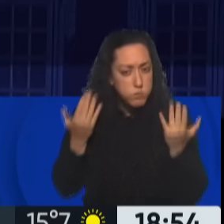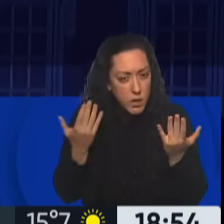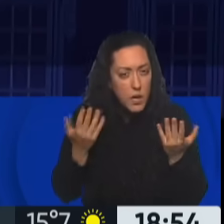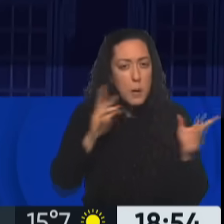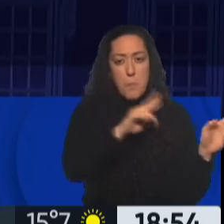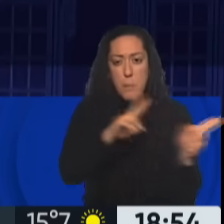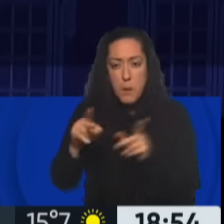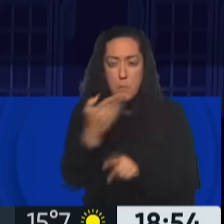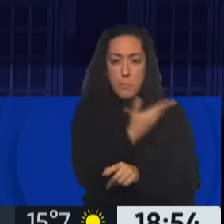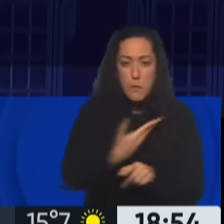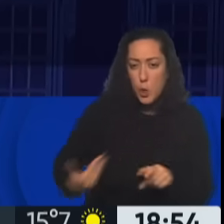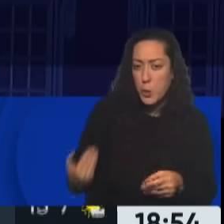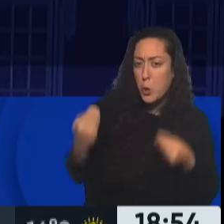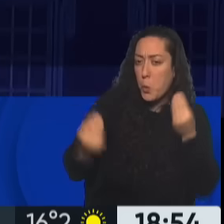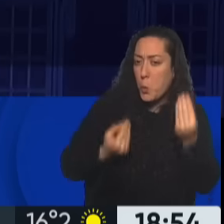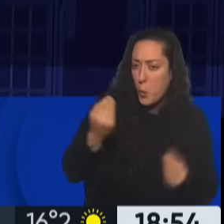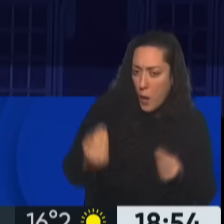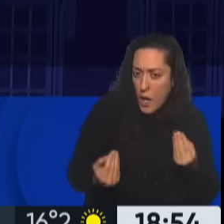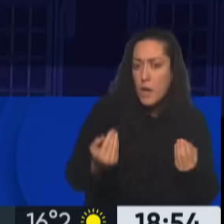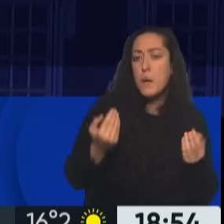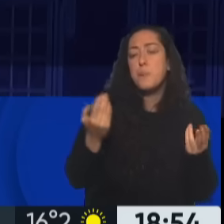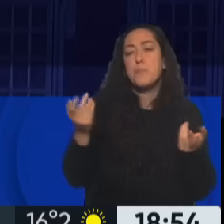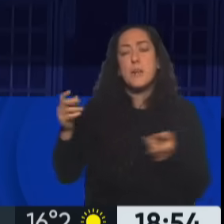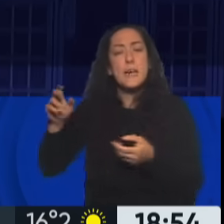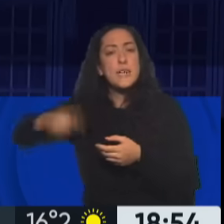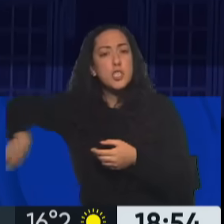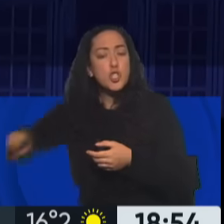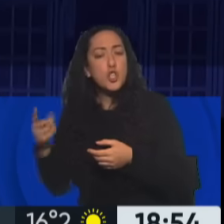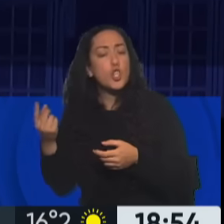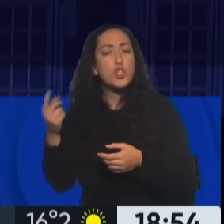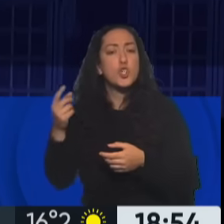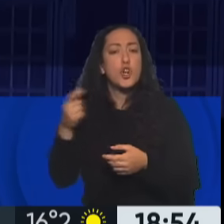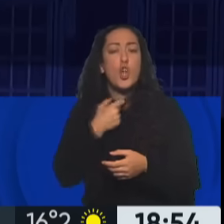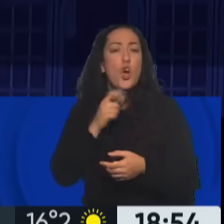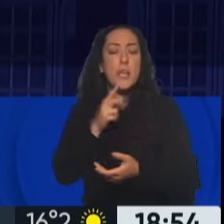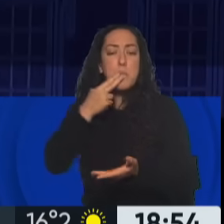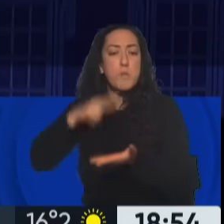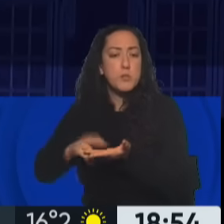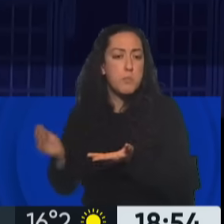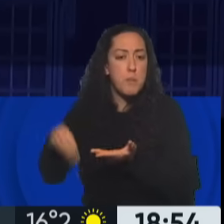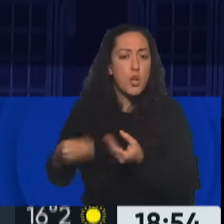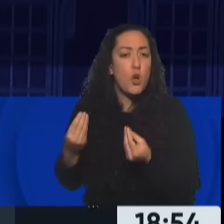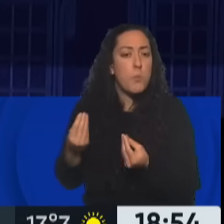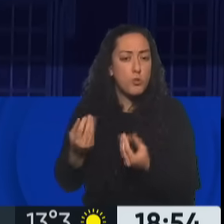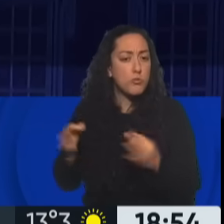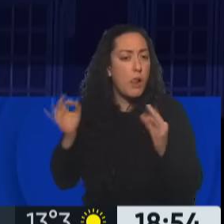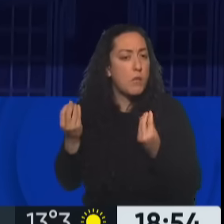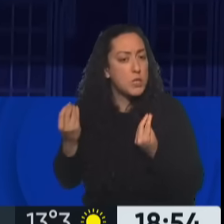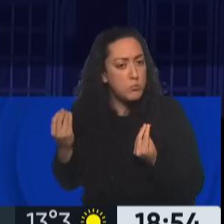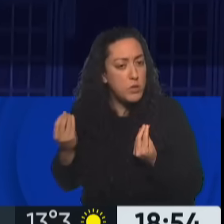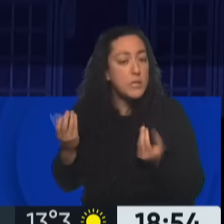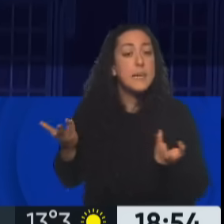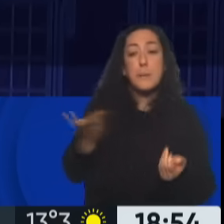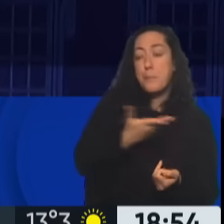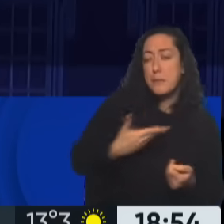talking about here? What policies should countries stay away from to avoid being subject to additional tariffs? Sure. Well, the president feels, generally speaking, that